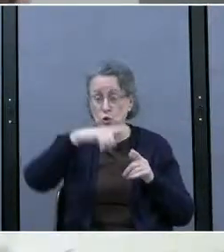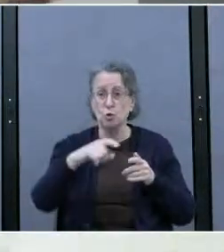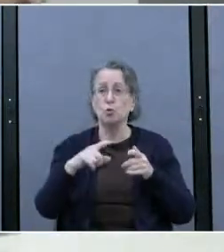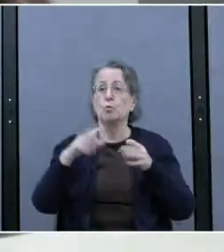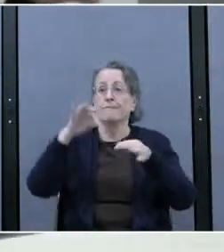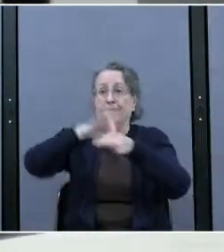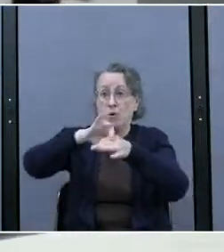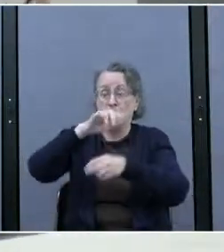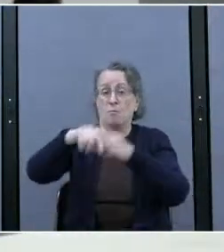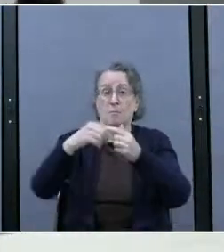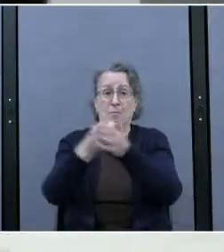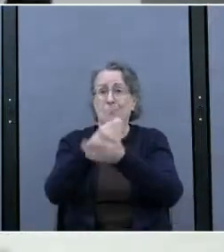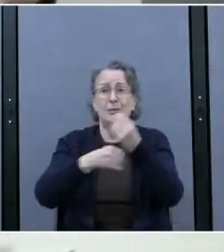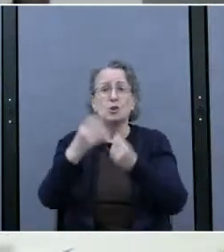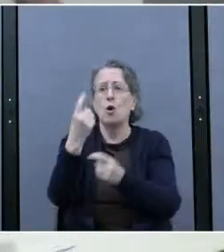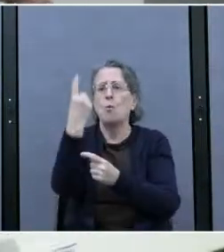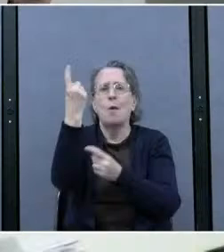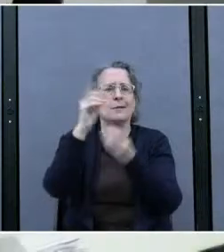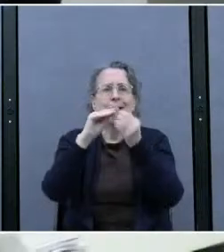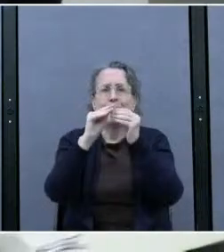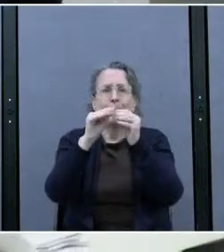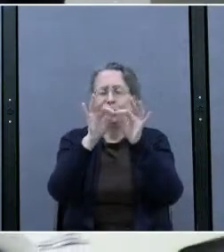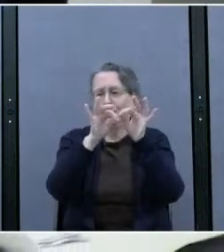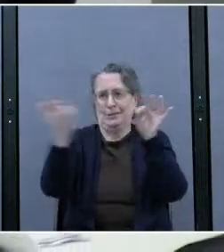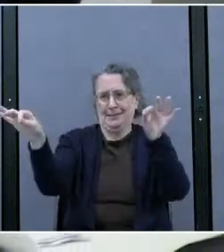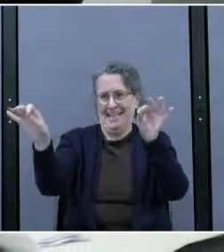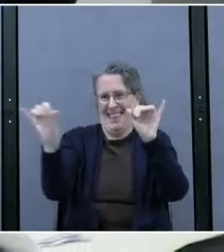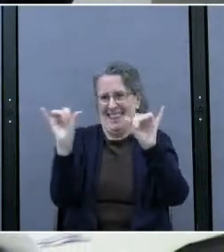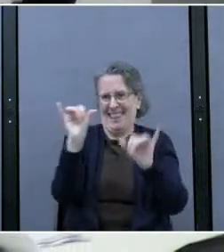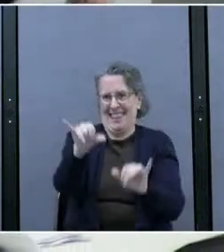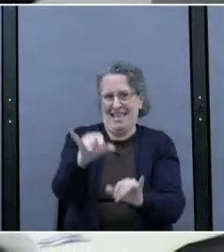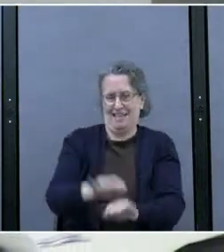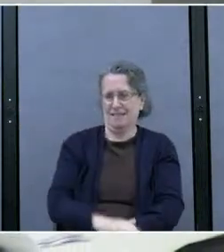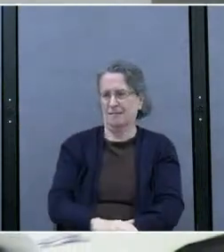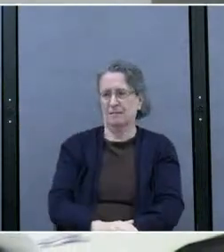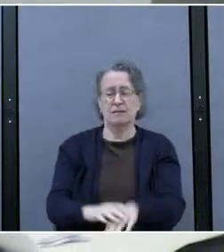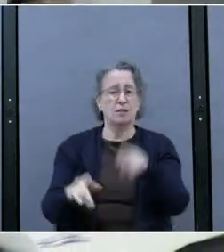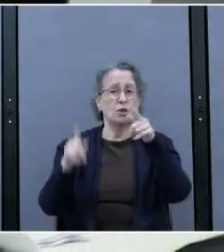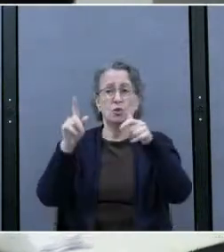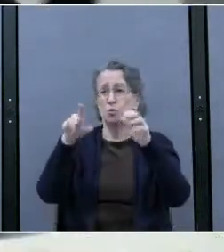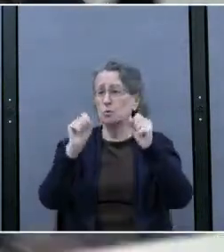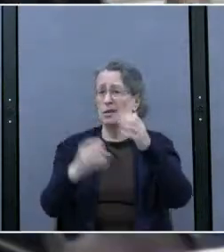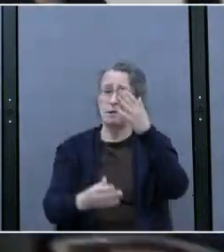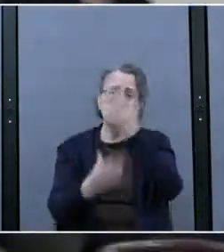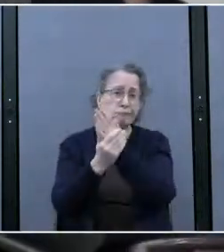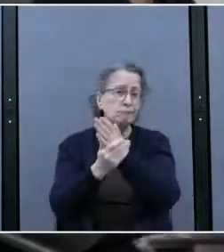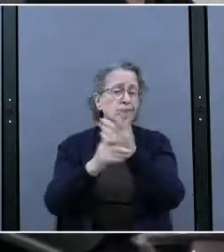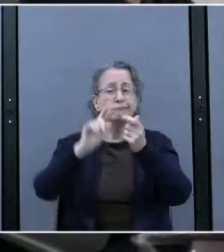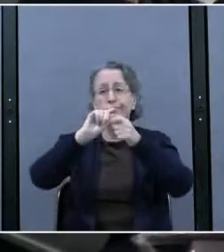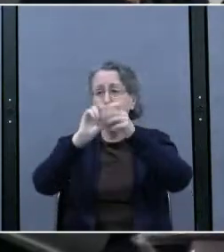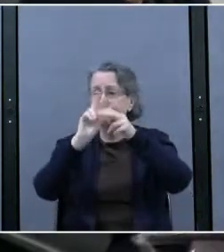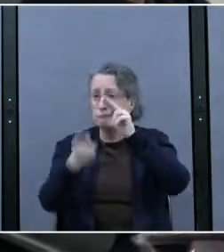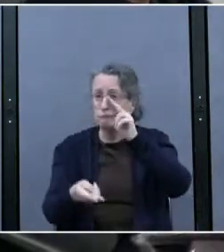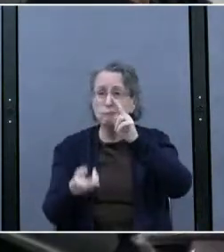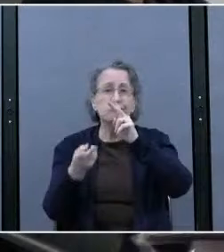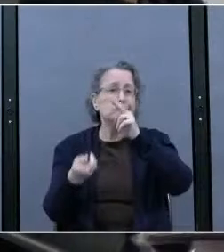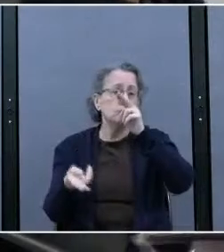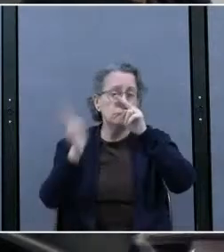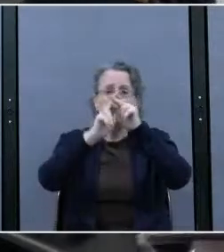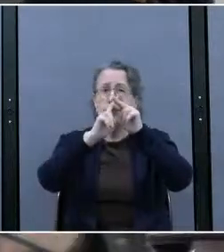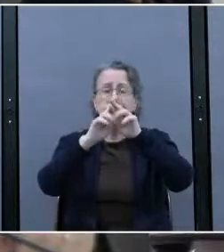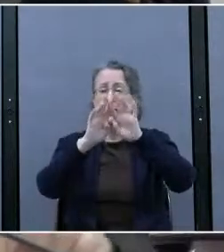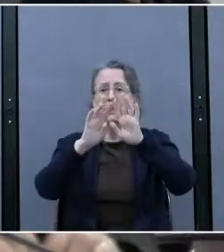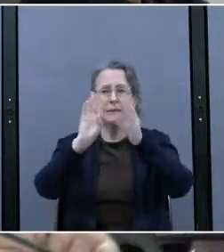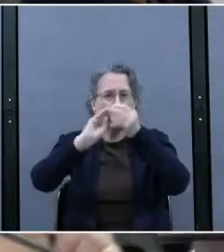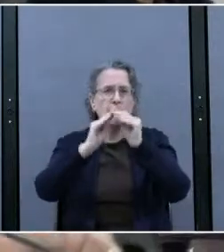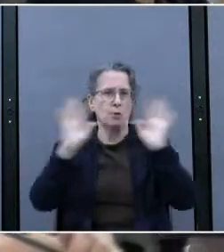number that you're voting on, okay? And that number can be moved and amended to be, increased, decreased, but it's